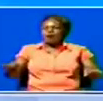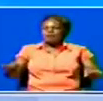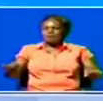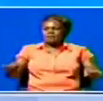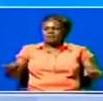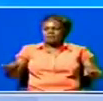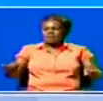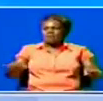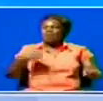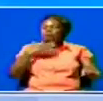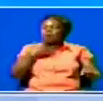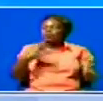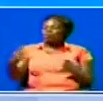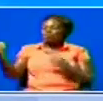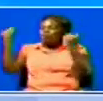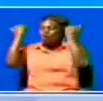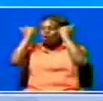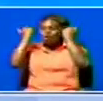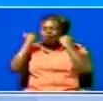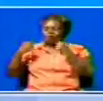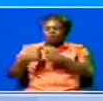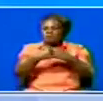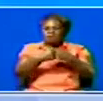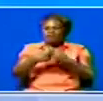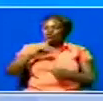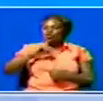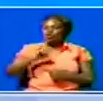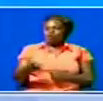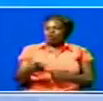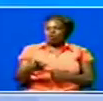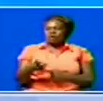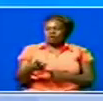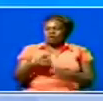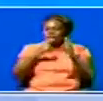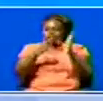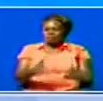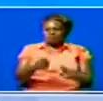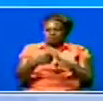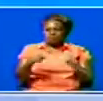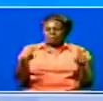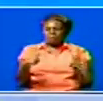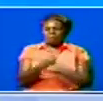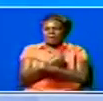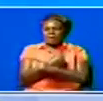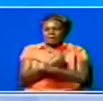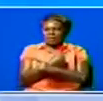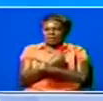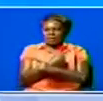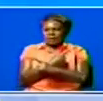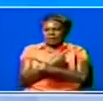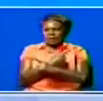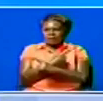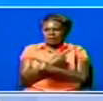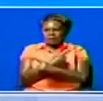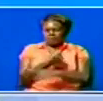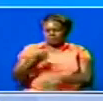now says he will move to court to challenge a recent court order. Brian Obuya now reports on the dispute pitting nuns of the